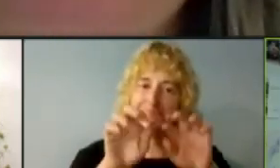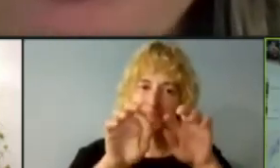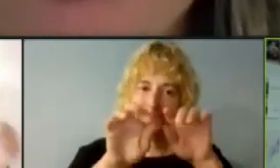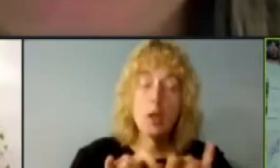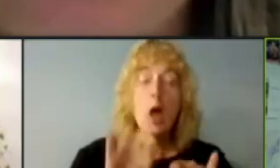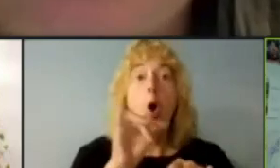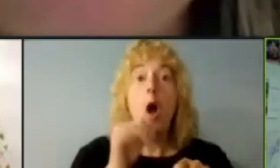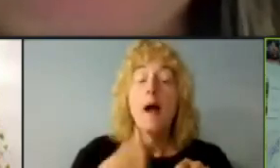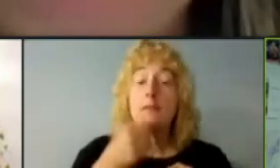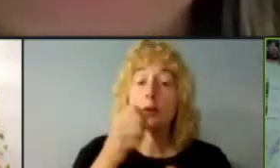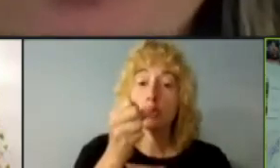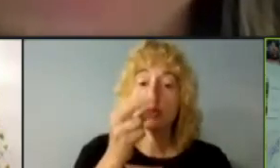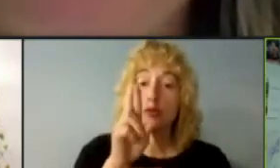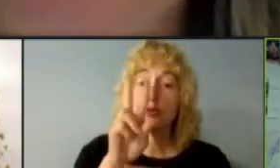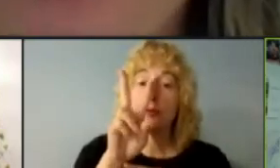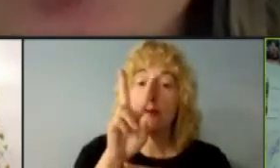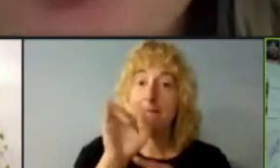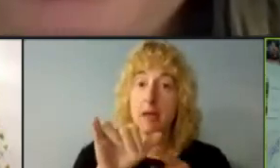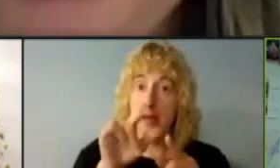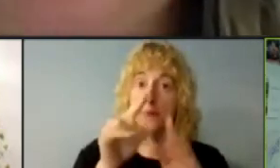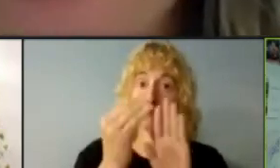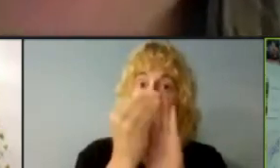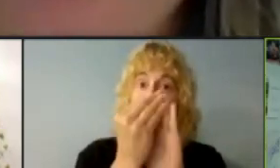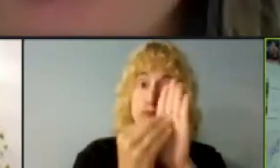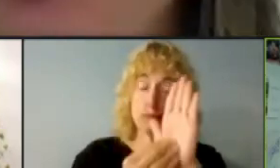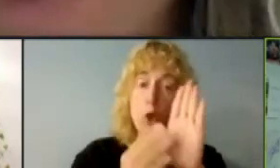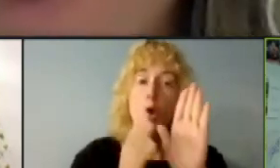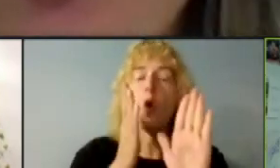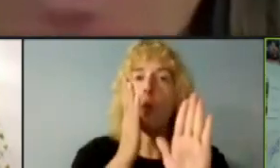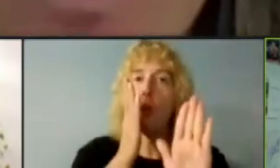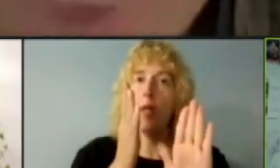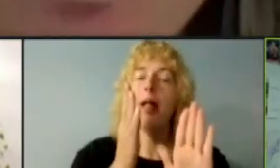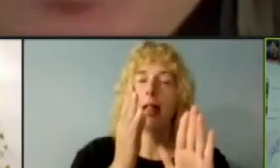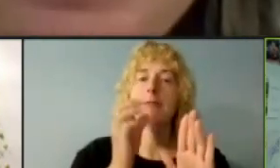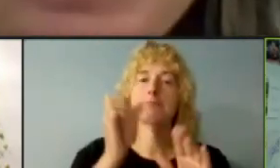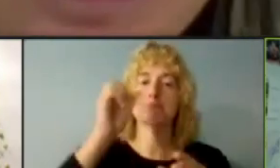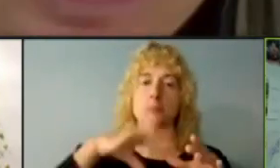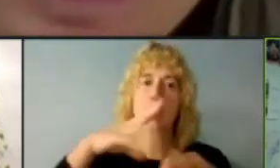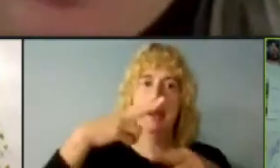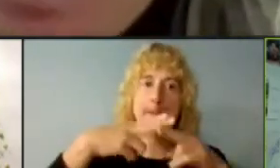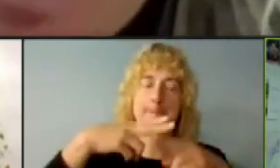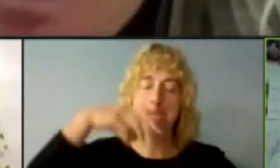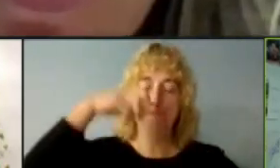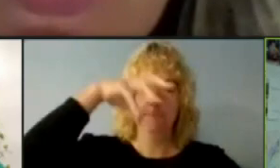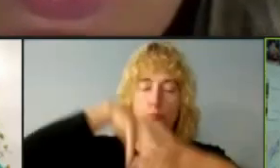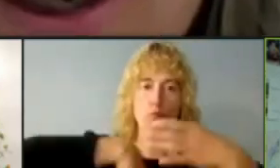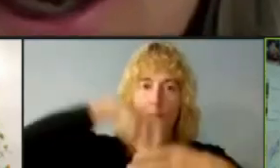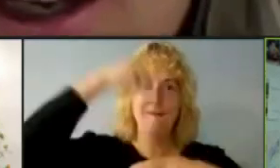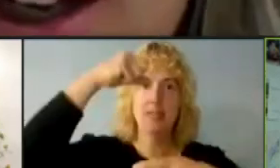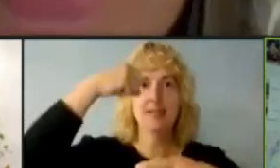out, you'll be entered into a raffle for a $25 gift card.